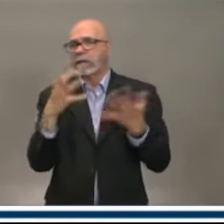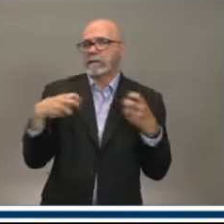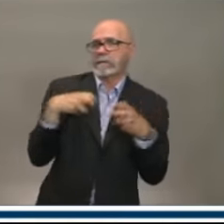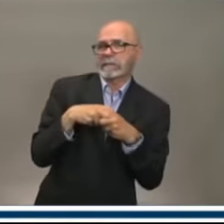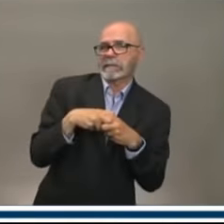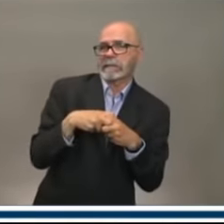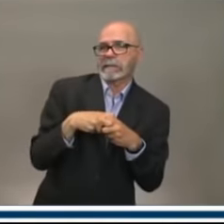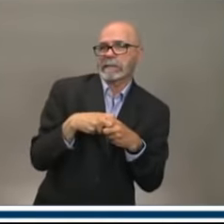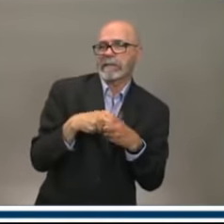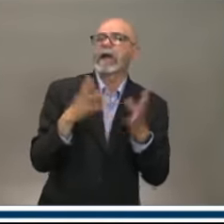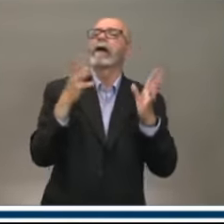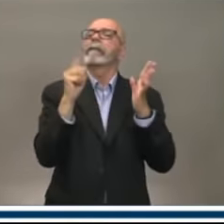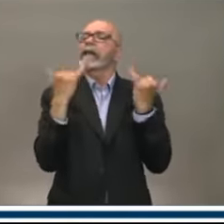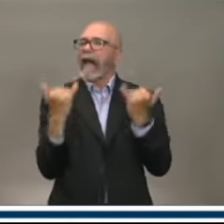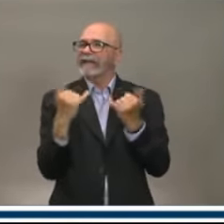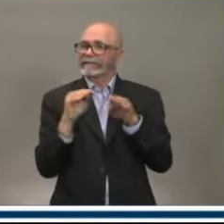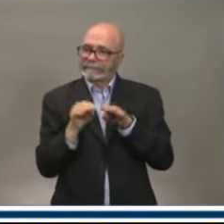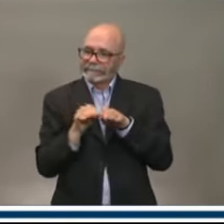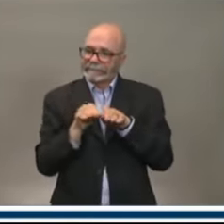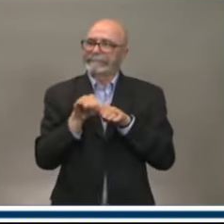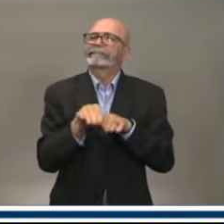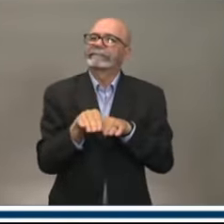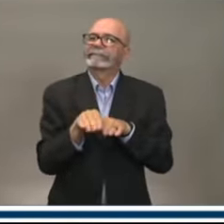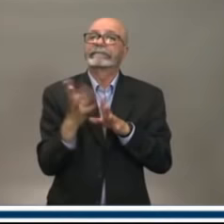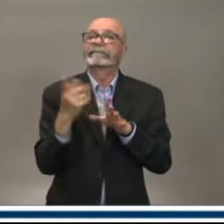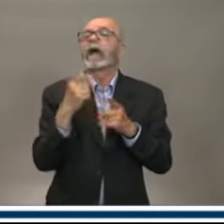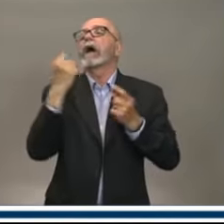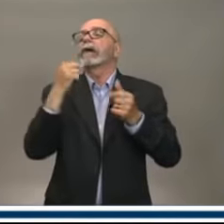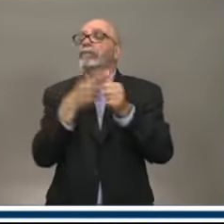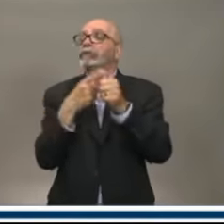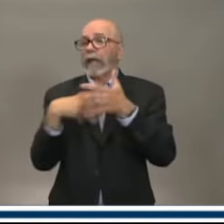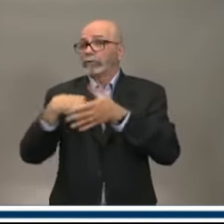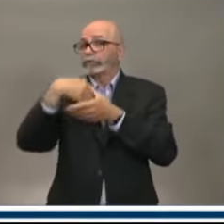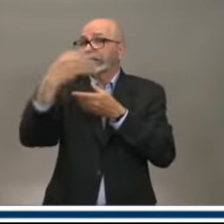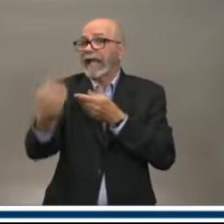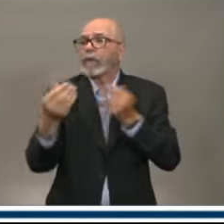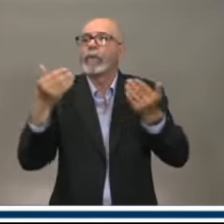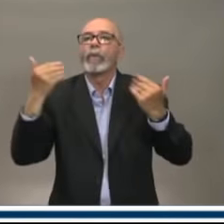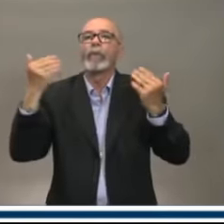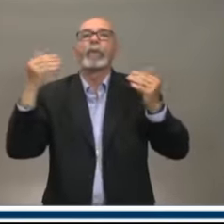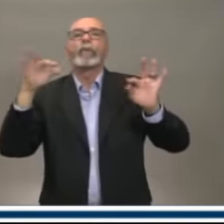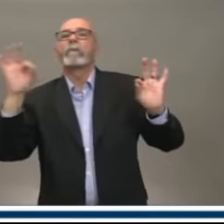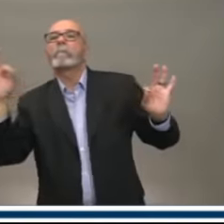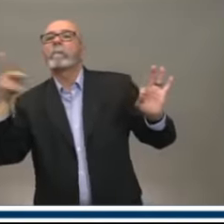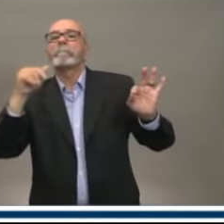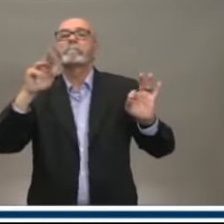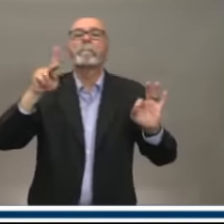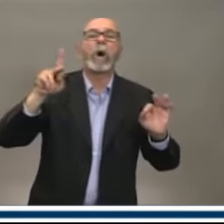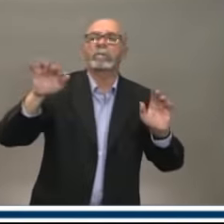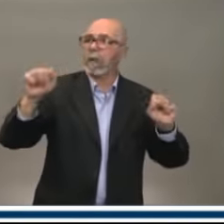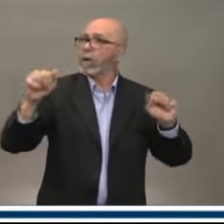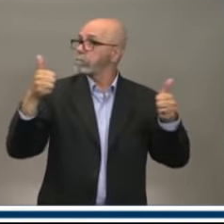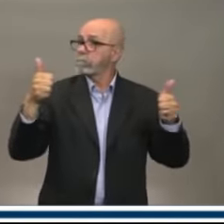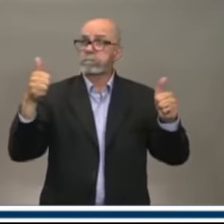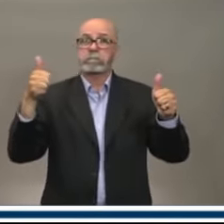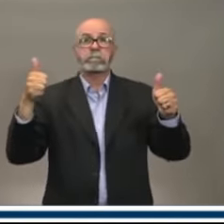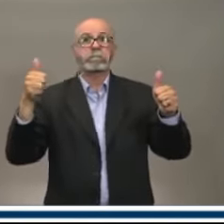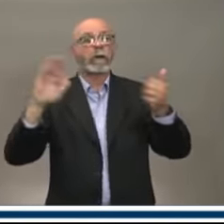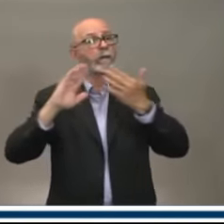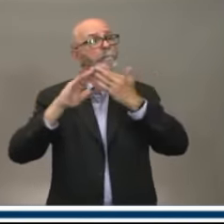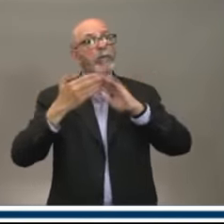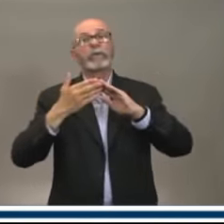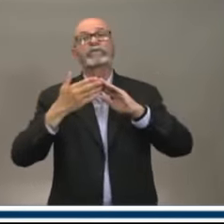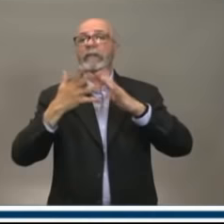outdoor activity. This is an essential part of the life of our communities. It's critically important for our collective physical and mental